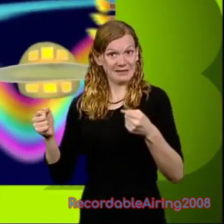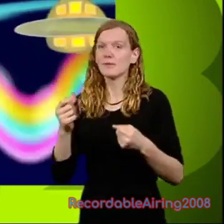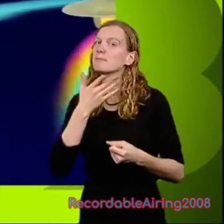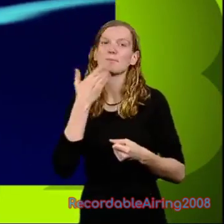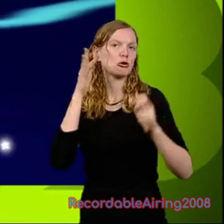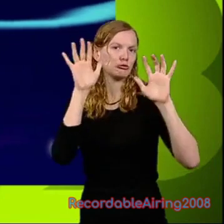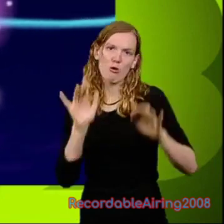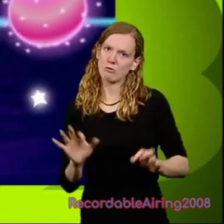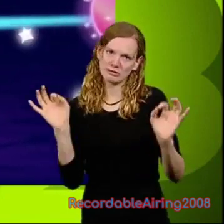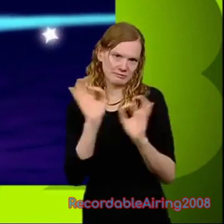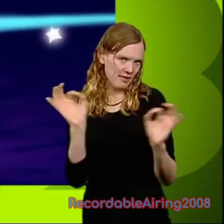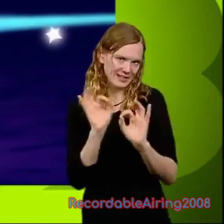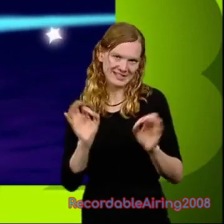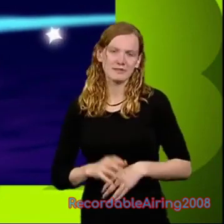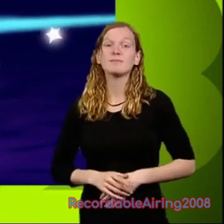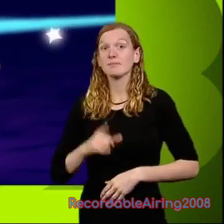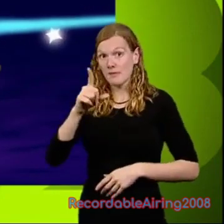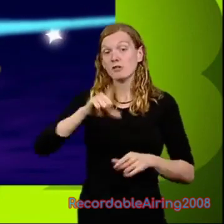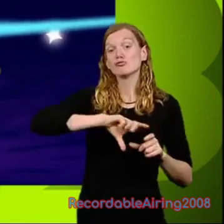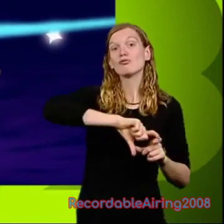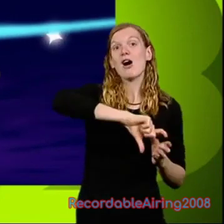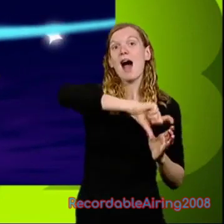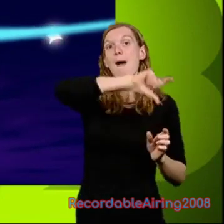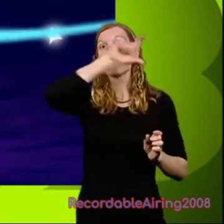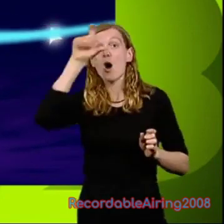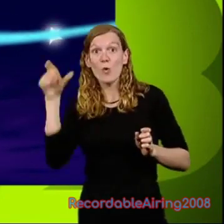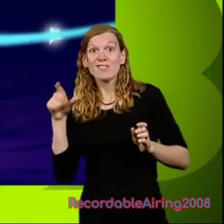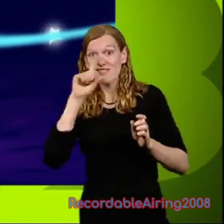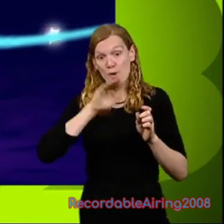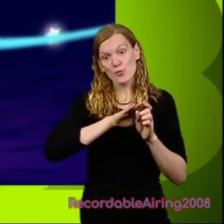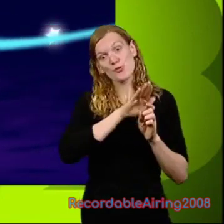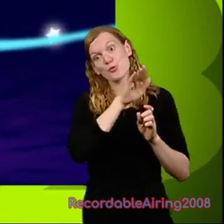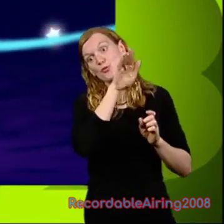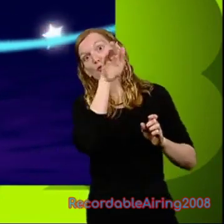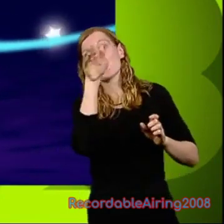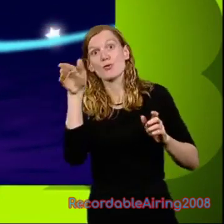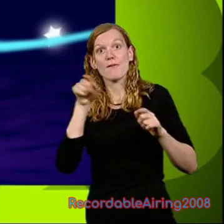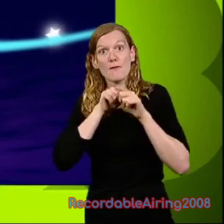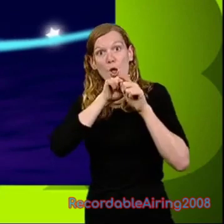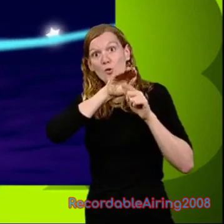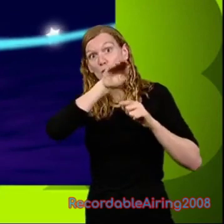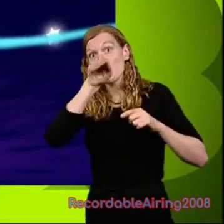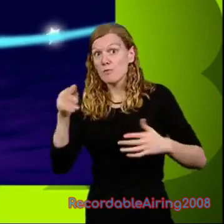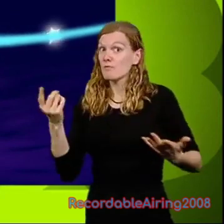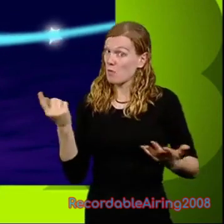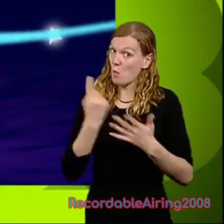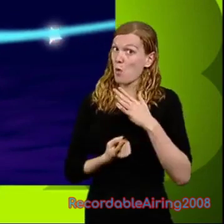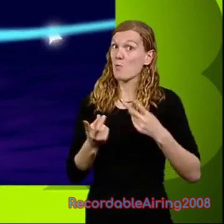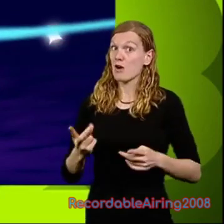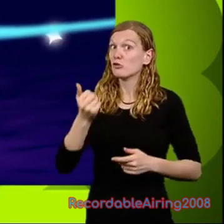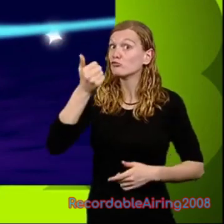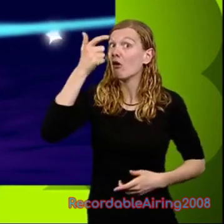rainbow. Yep, those are the ways to go. Good luck, travellers. But before you set out on your journey, here's a joke for